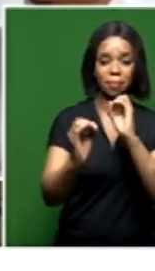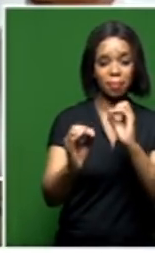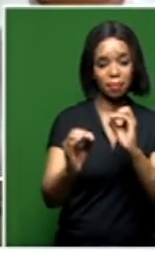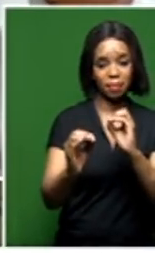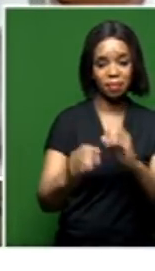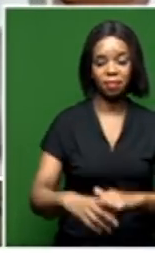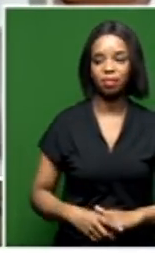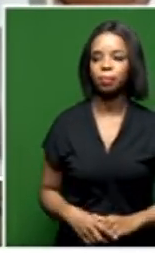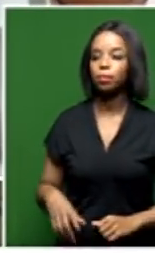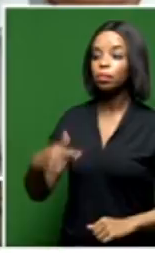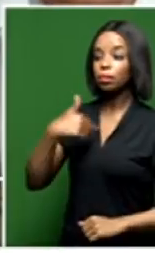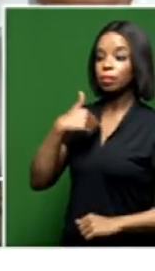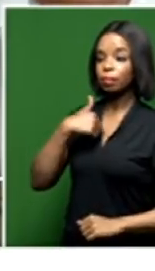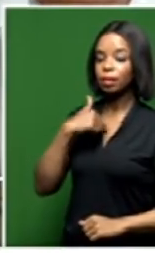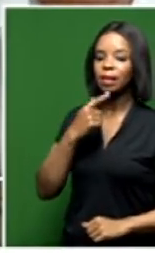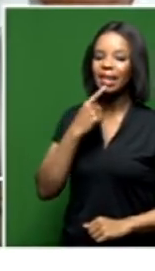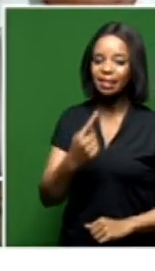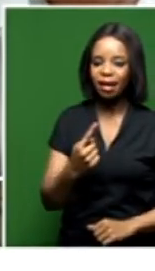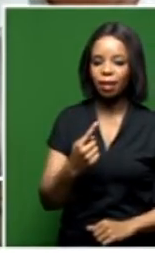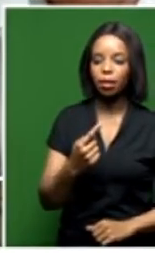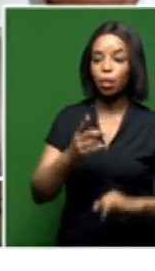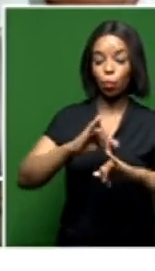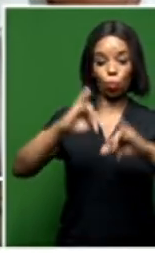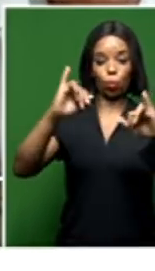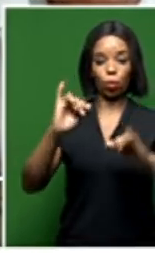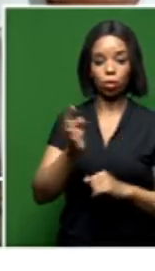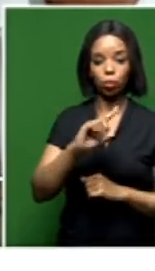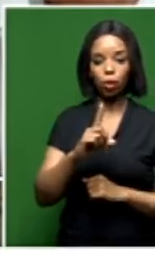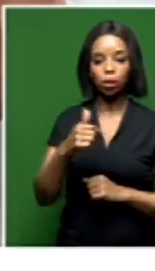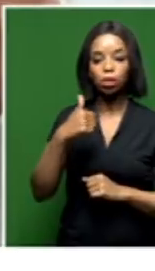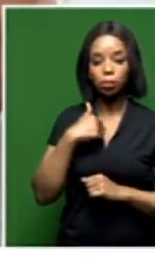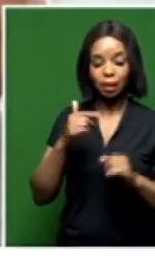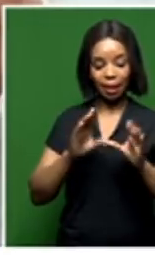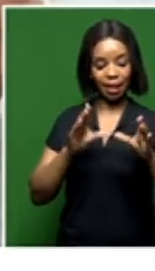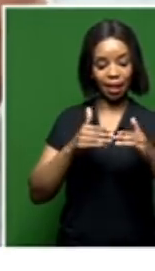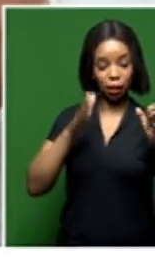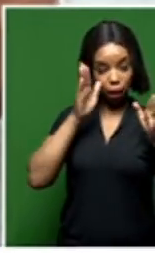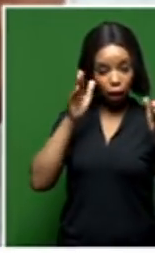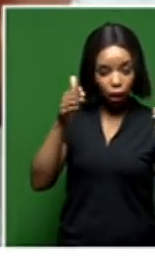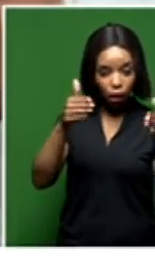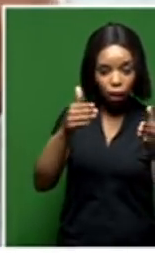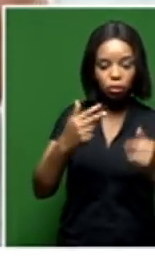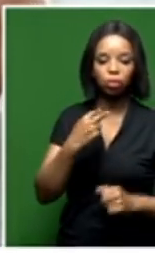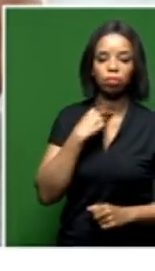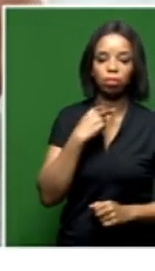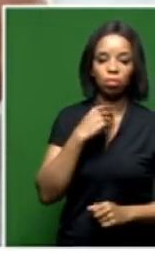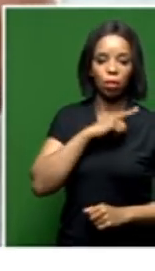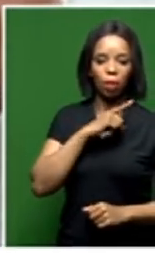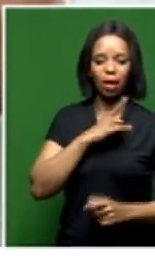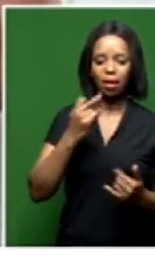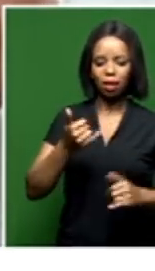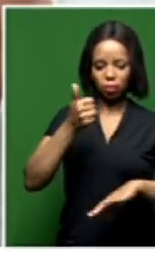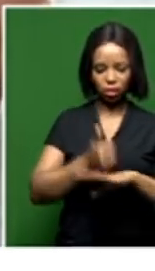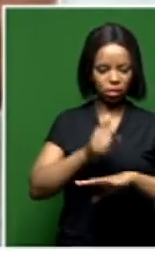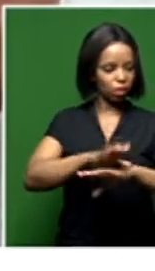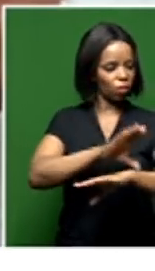Yeah. I'd probably say the worst thing was just being able to pay attention in class. It's difficult when you have your phone in your hand, sitting at a